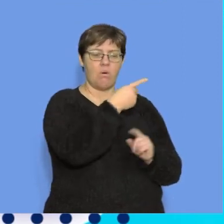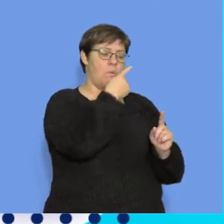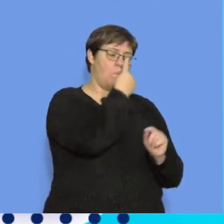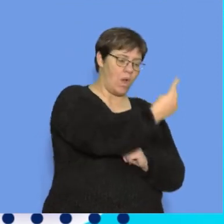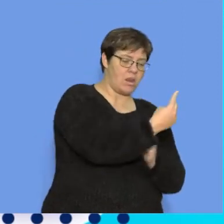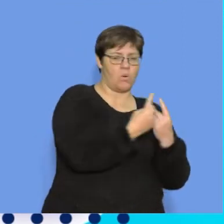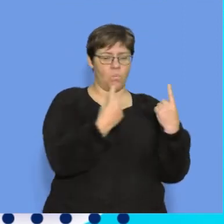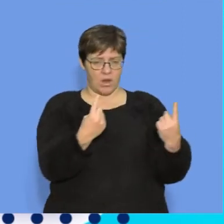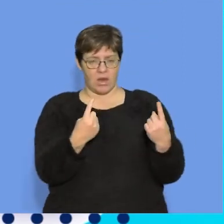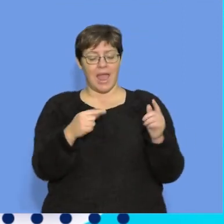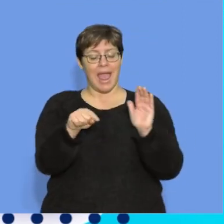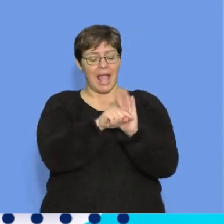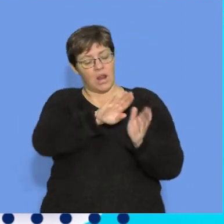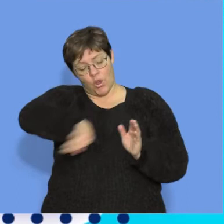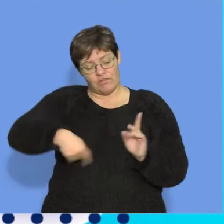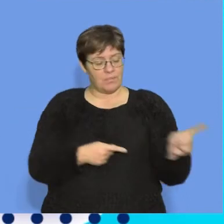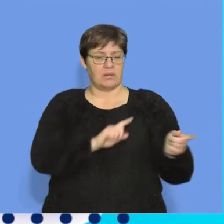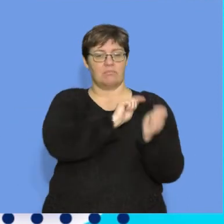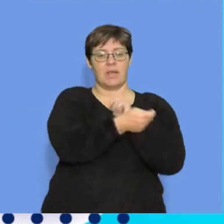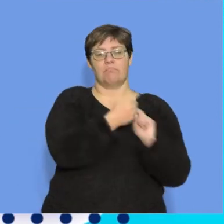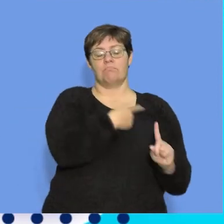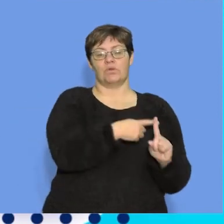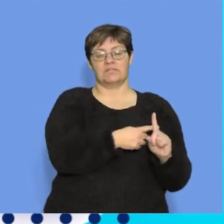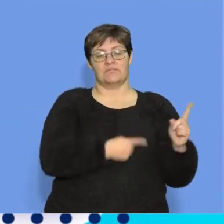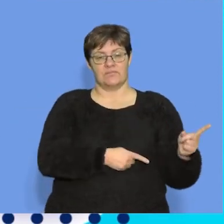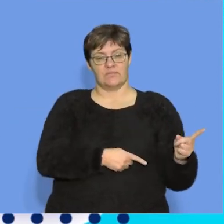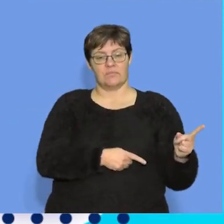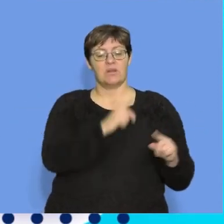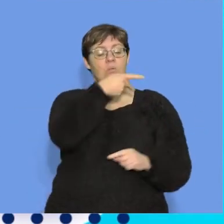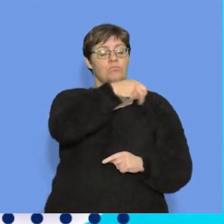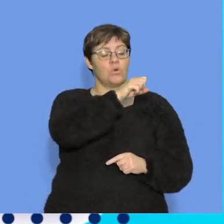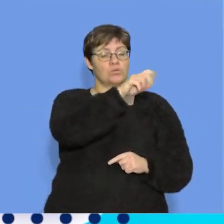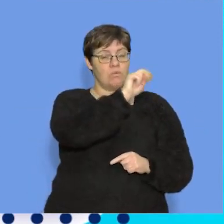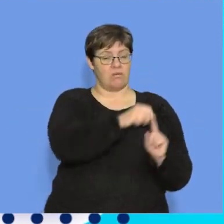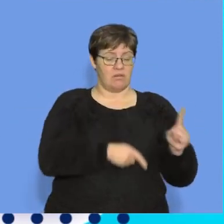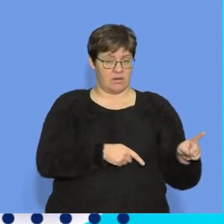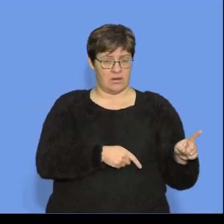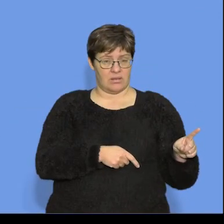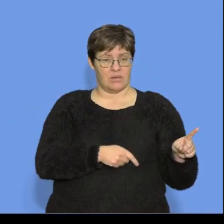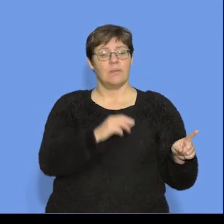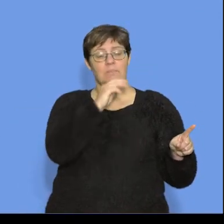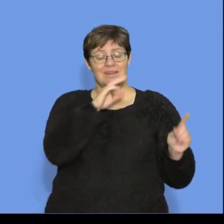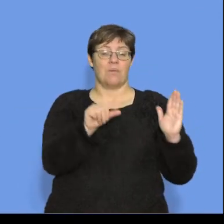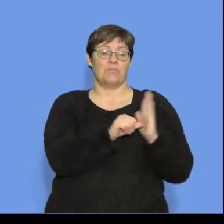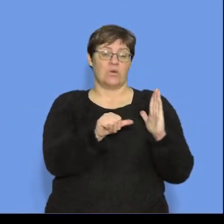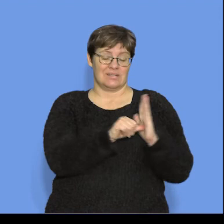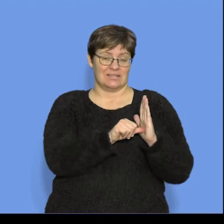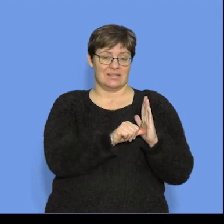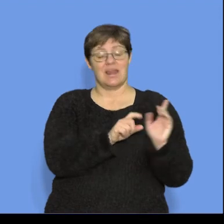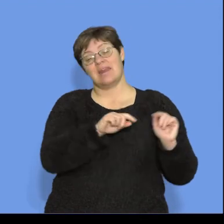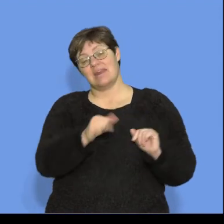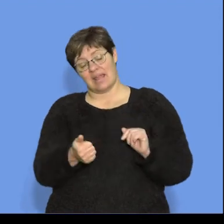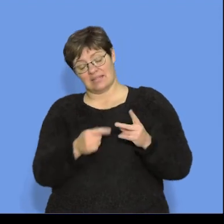electron. It's lost the electron, becomes positive, so it's a proton. And that's going to become important in our next